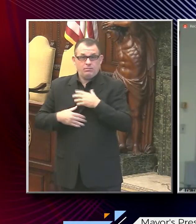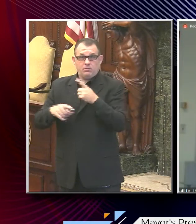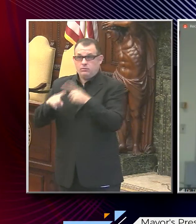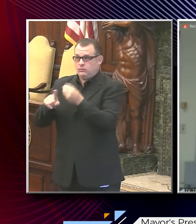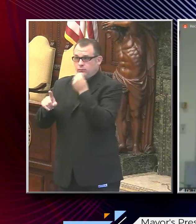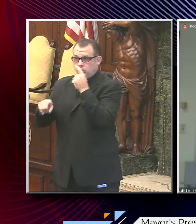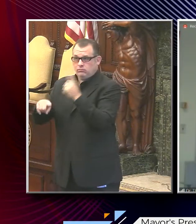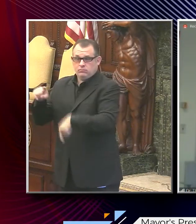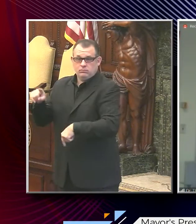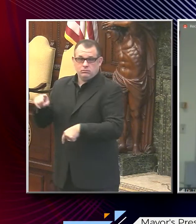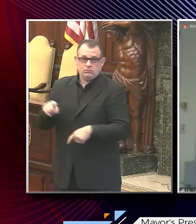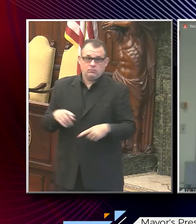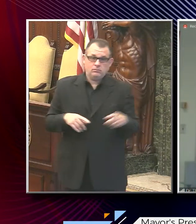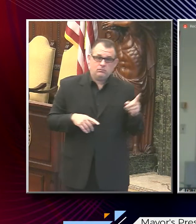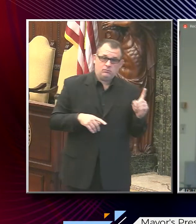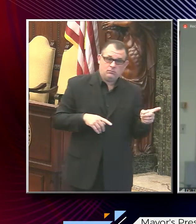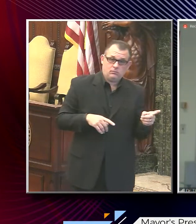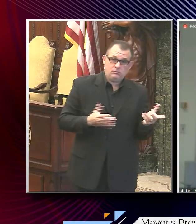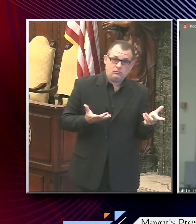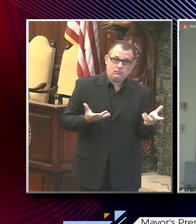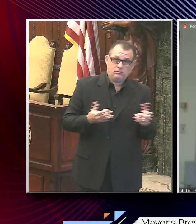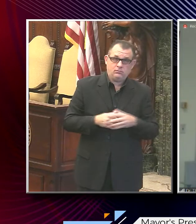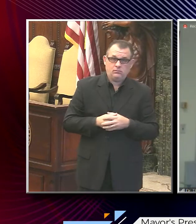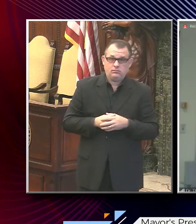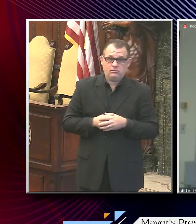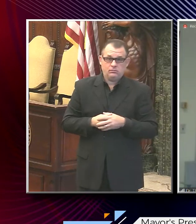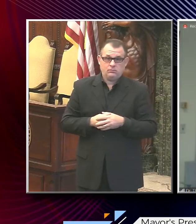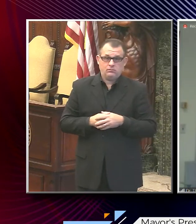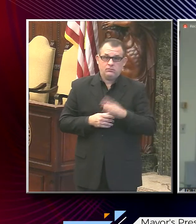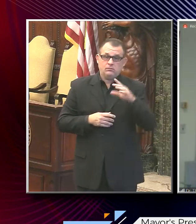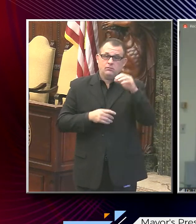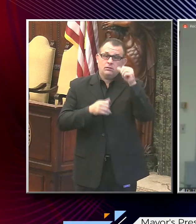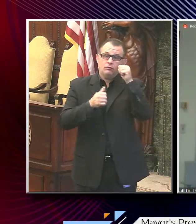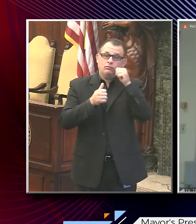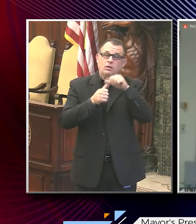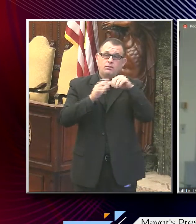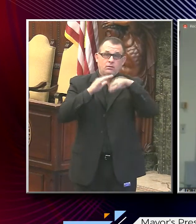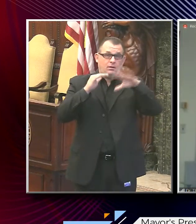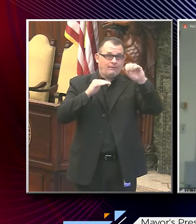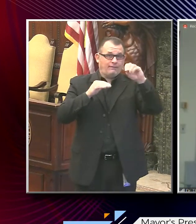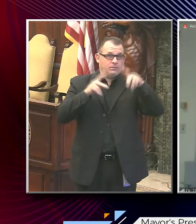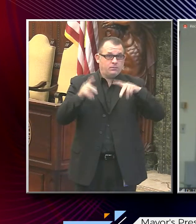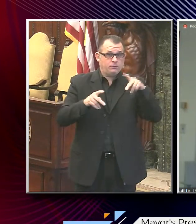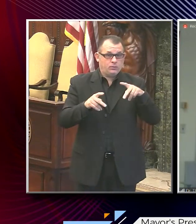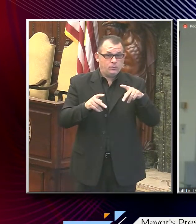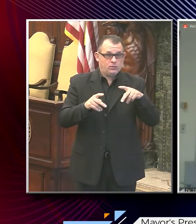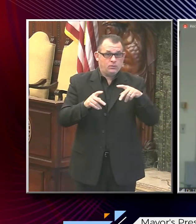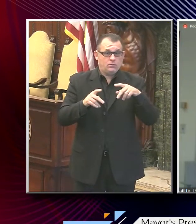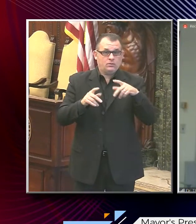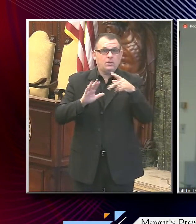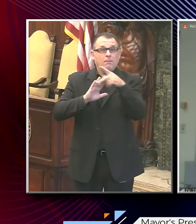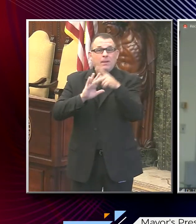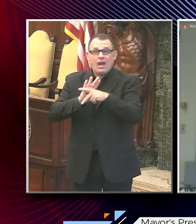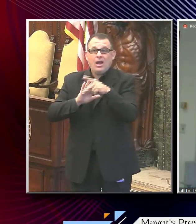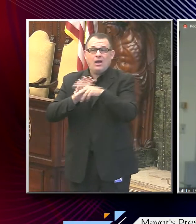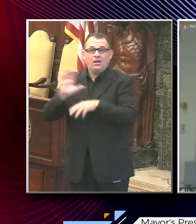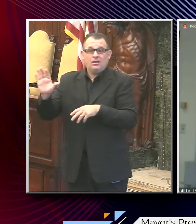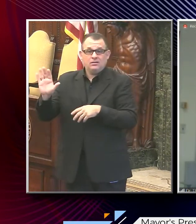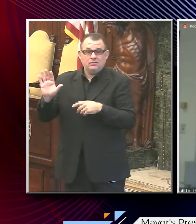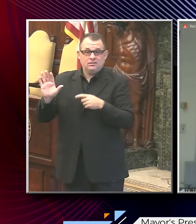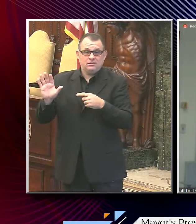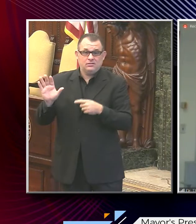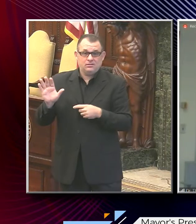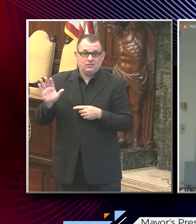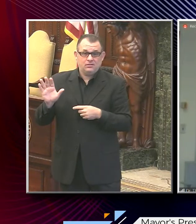still capped at 50 persons. Also on reopening, just want to remind people that college students are returning to Philadelphia now for those schools that are